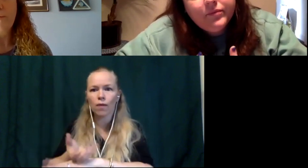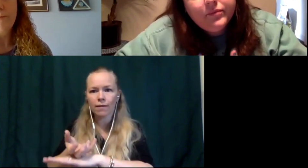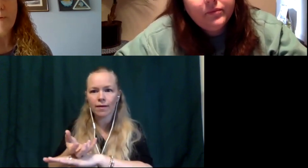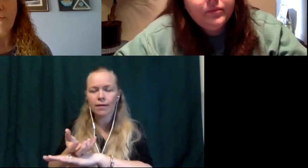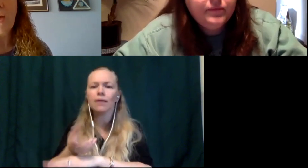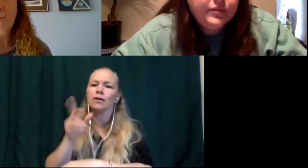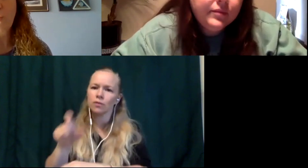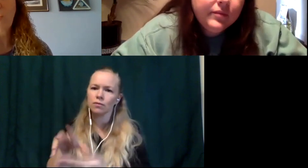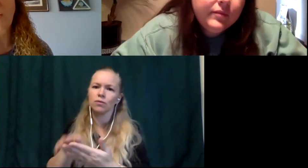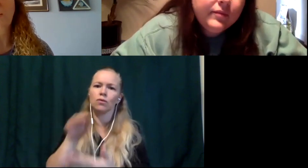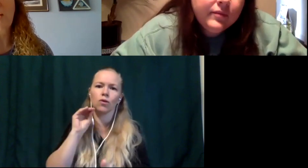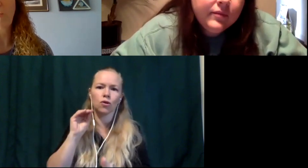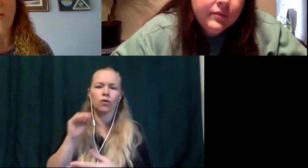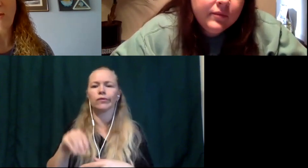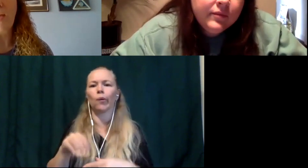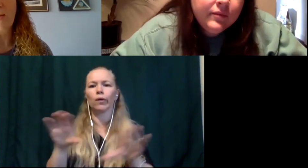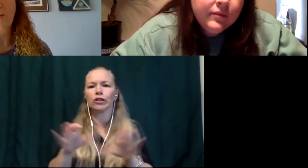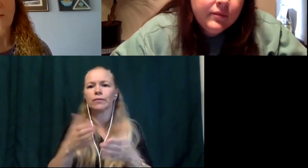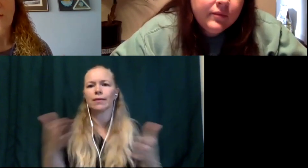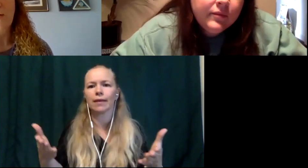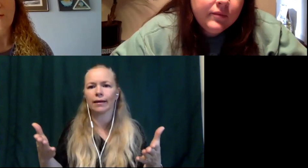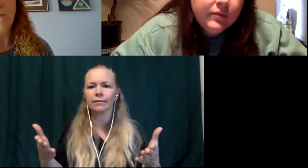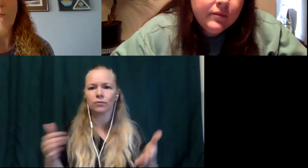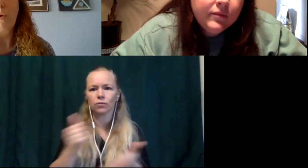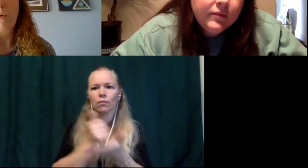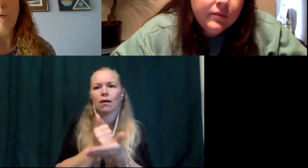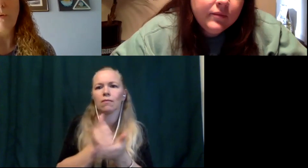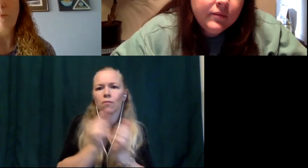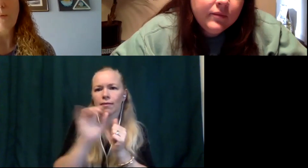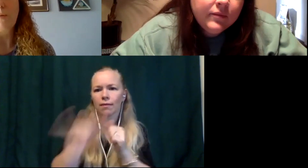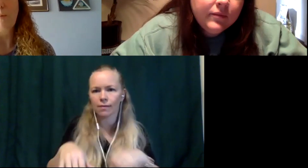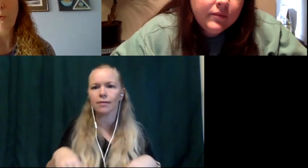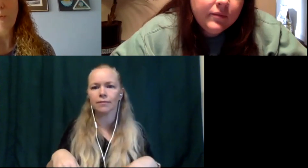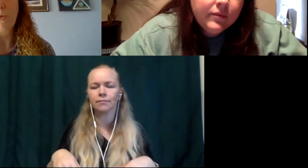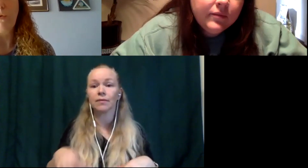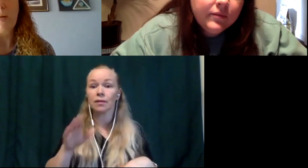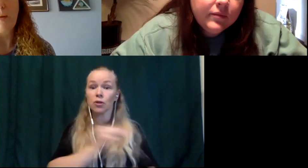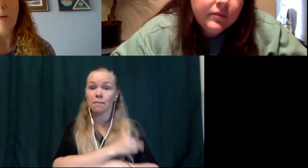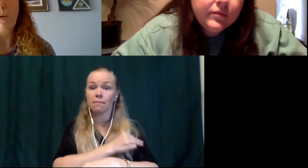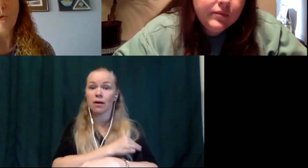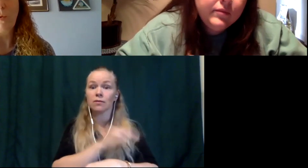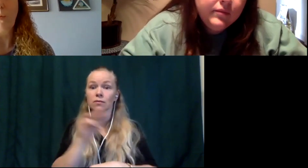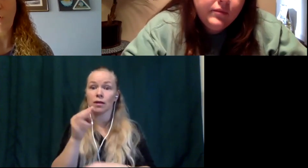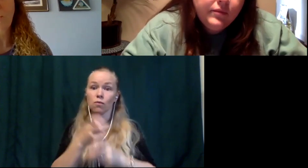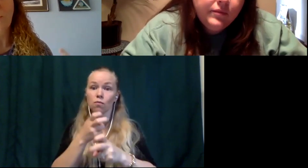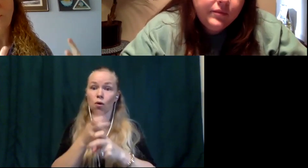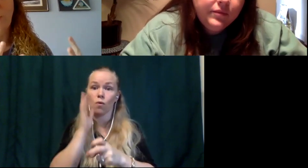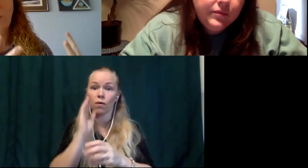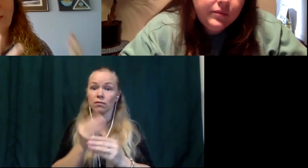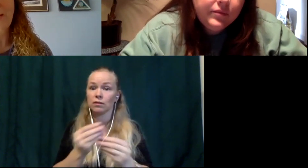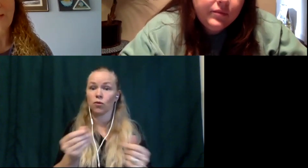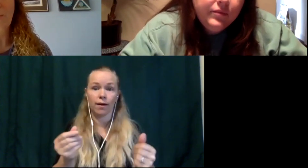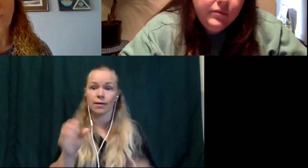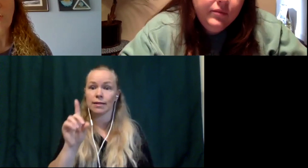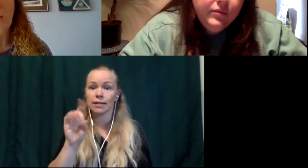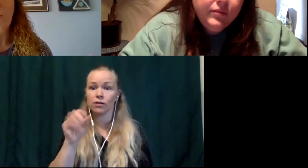learn, or you have to do things to counteract that, where your muscles and bones degrade. And of course, you wouldn't want to